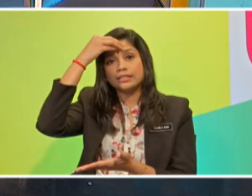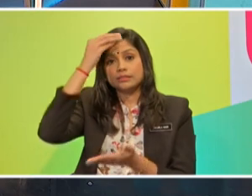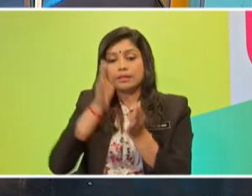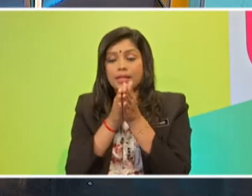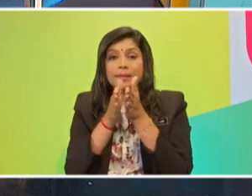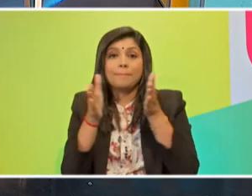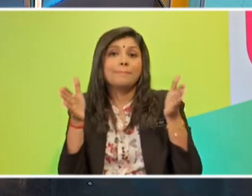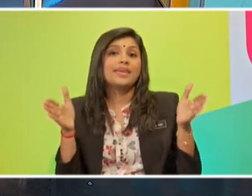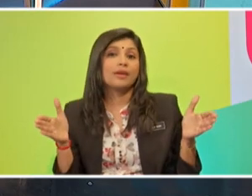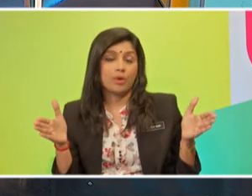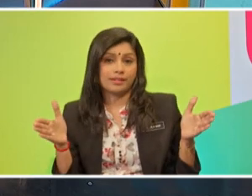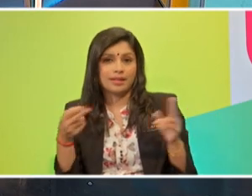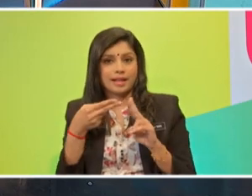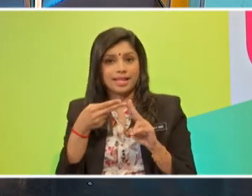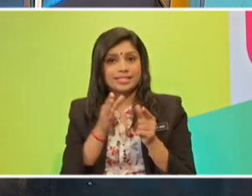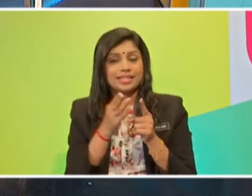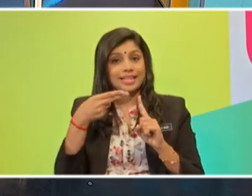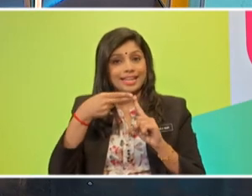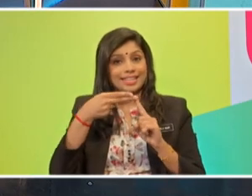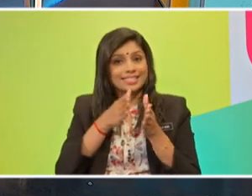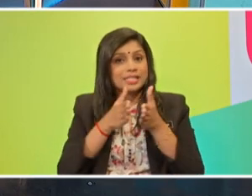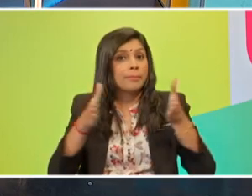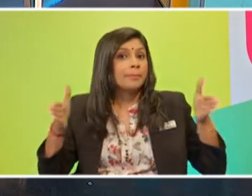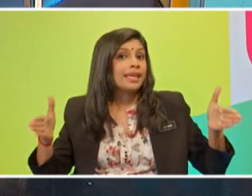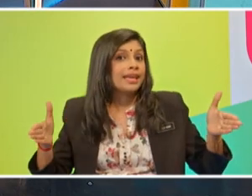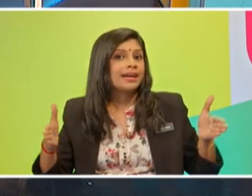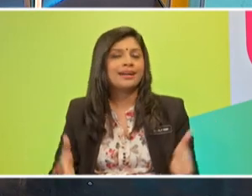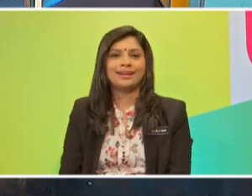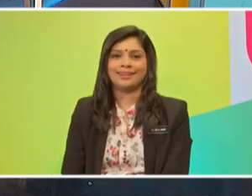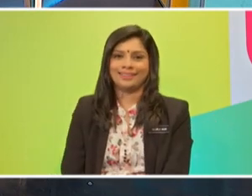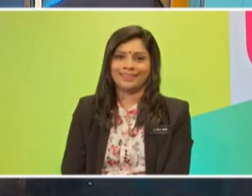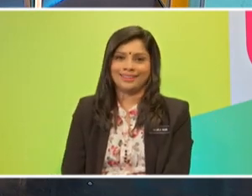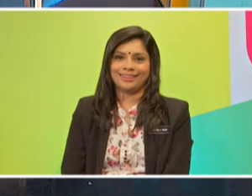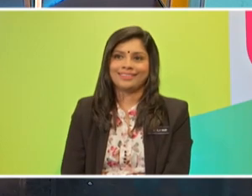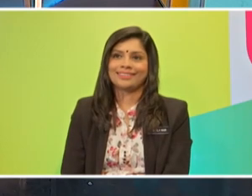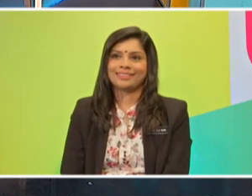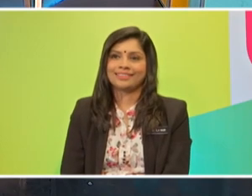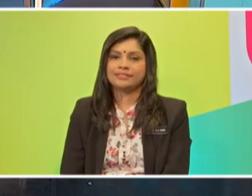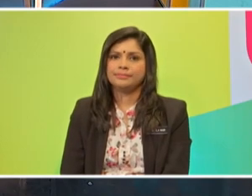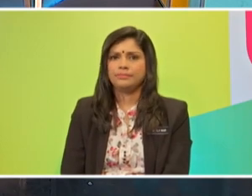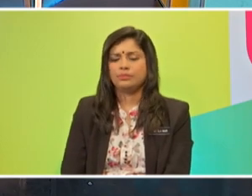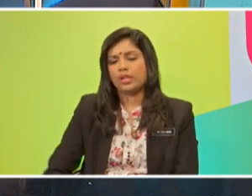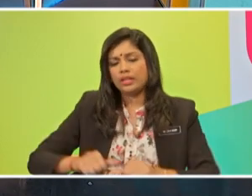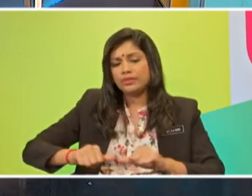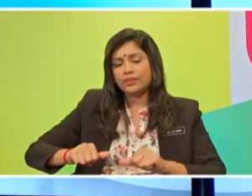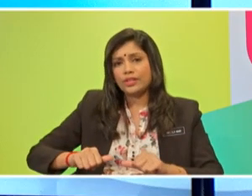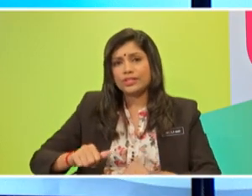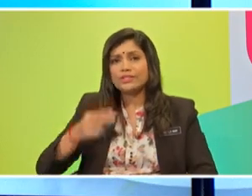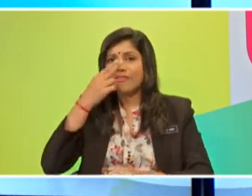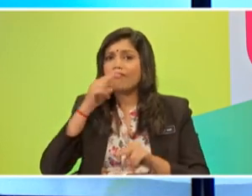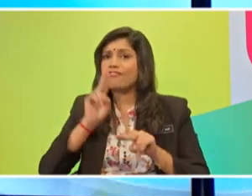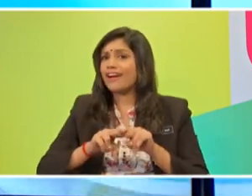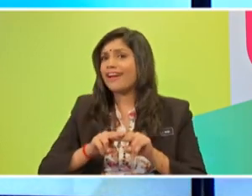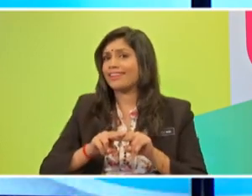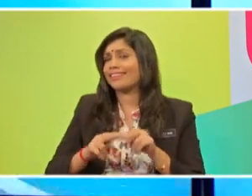that's actually very interesting. And I think this is also a very nice activity that our